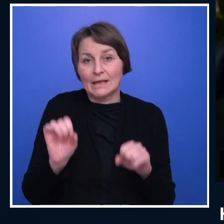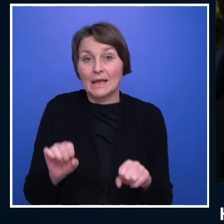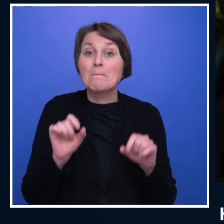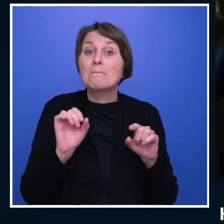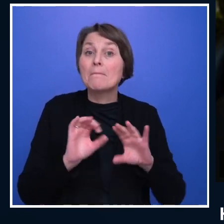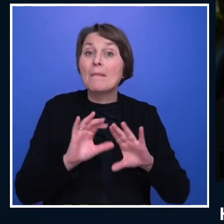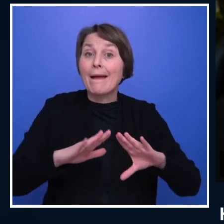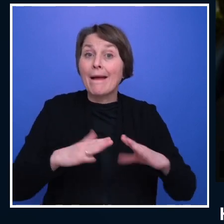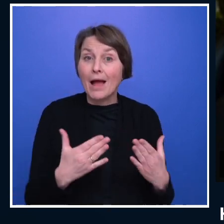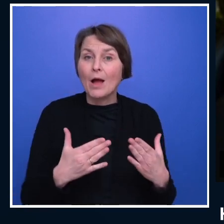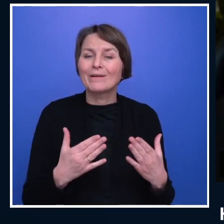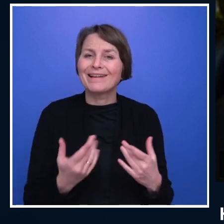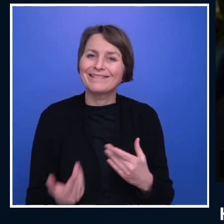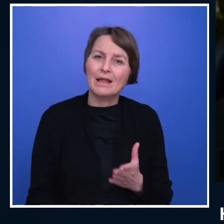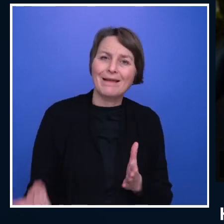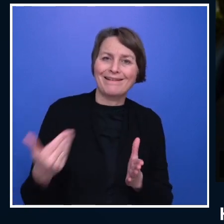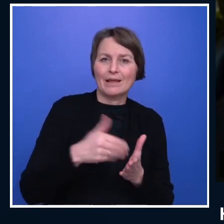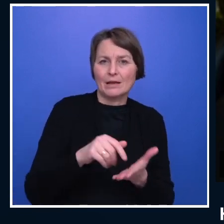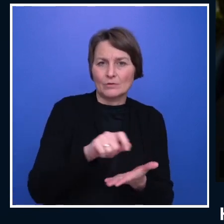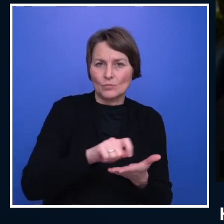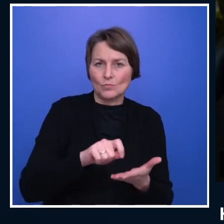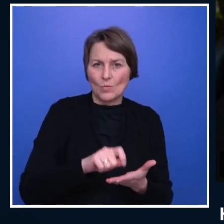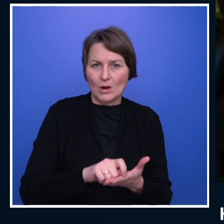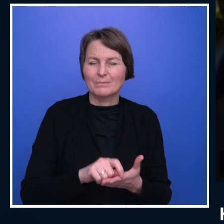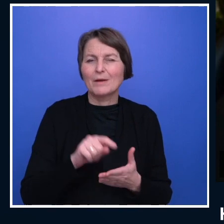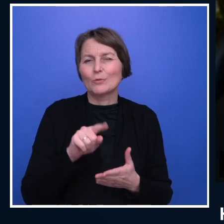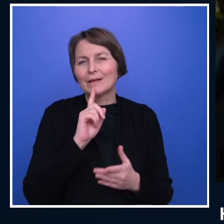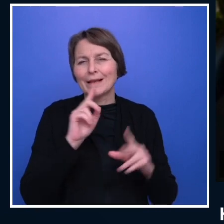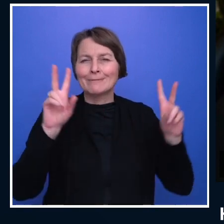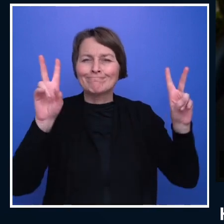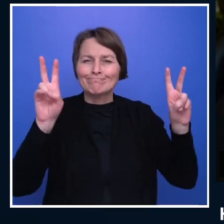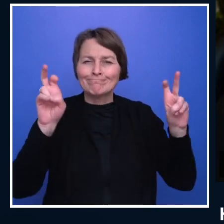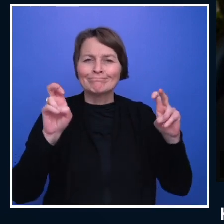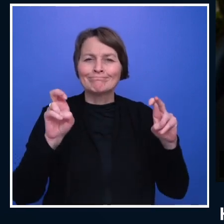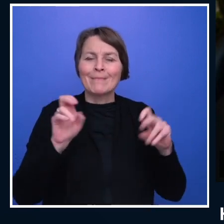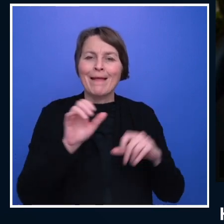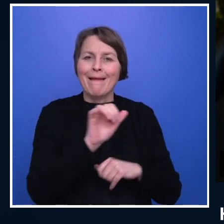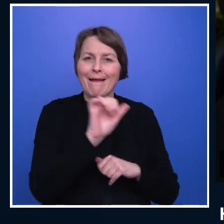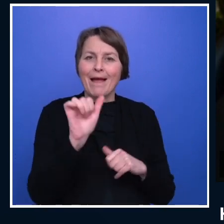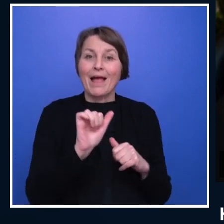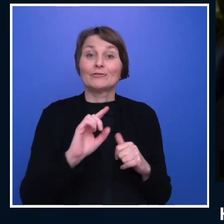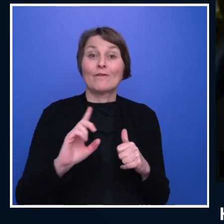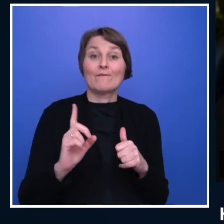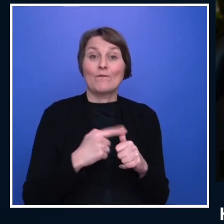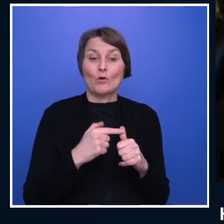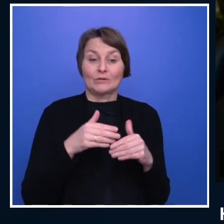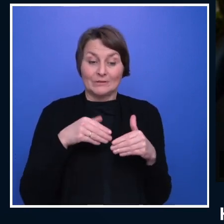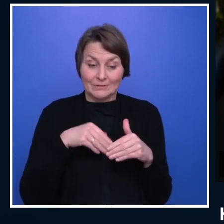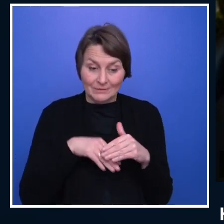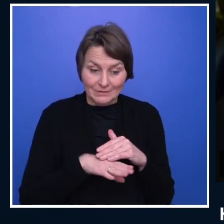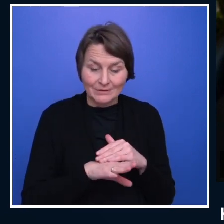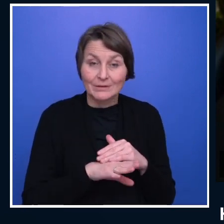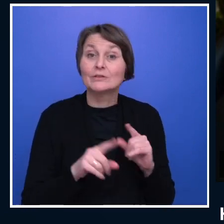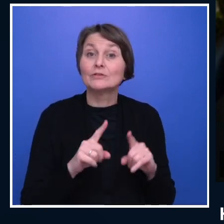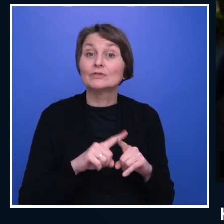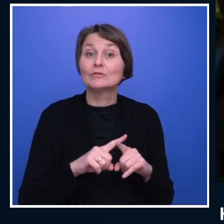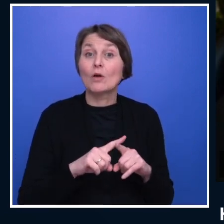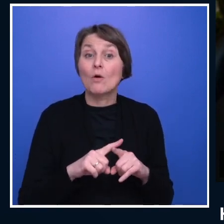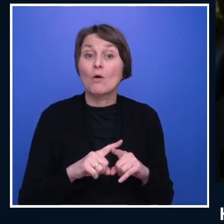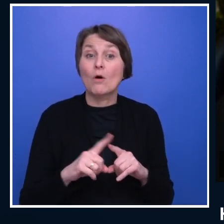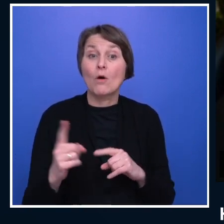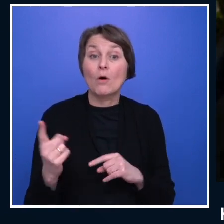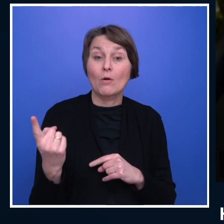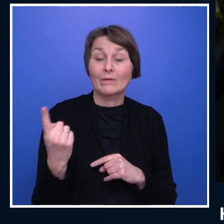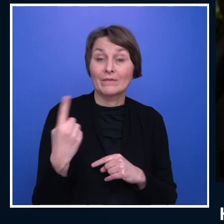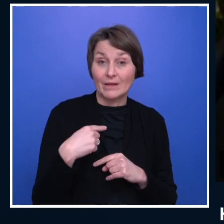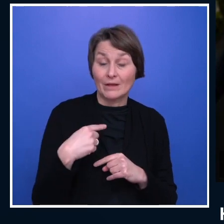using Azure Front Door. So when the HTTP call comes in and hits Hanselman.com, it's